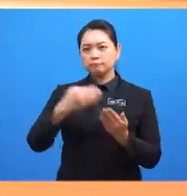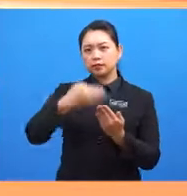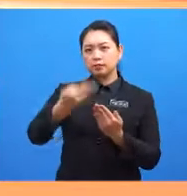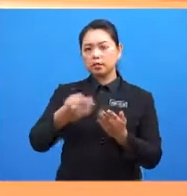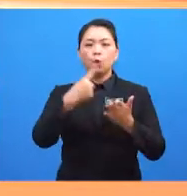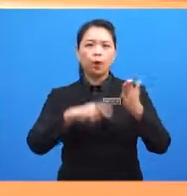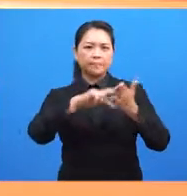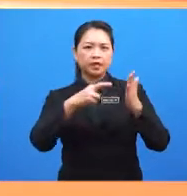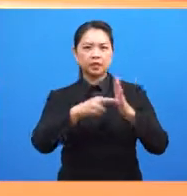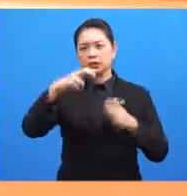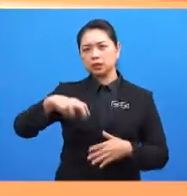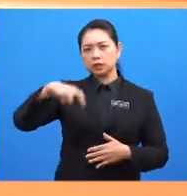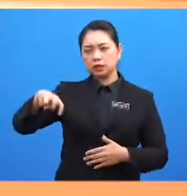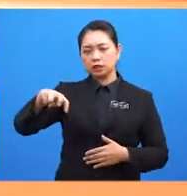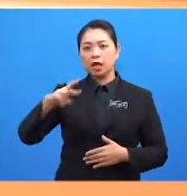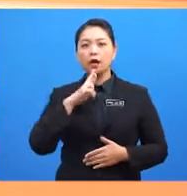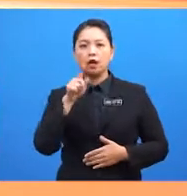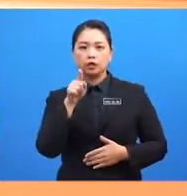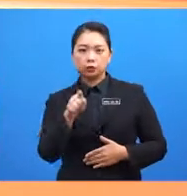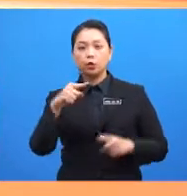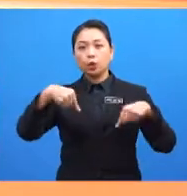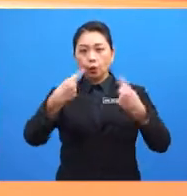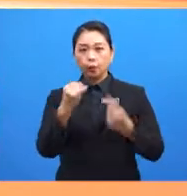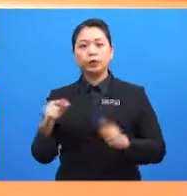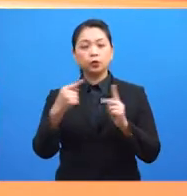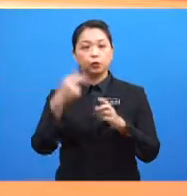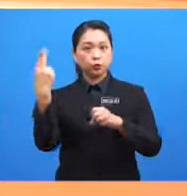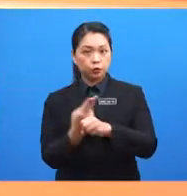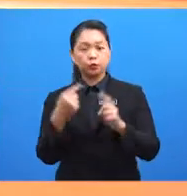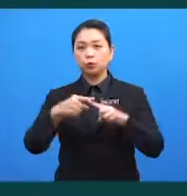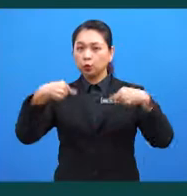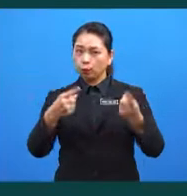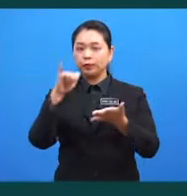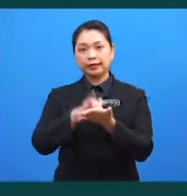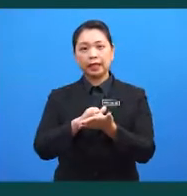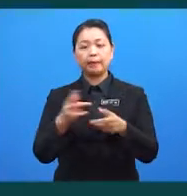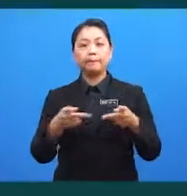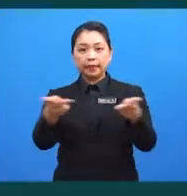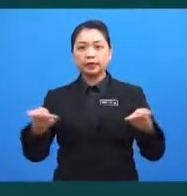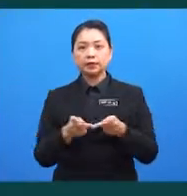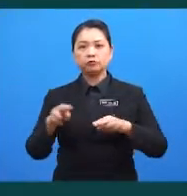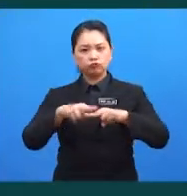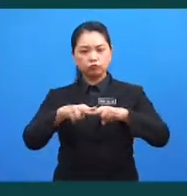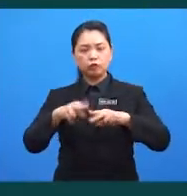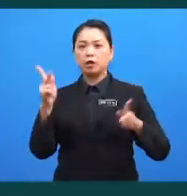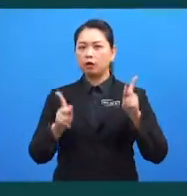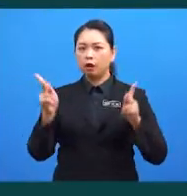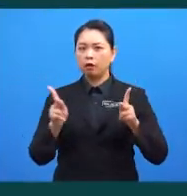of transportation are you going to use to go to that place? Train,